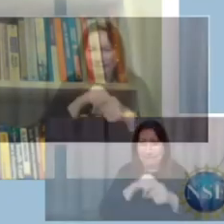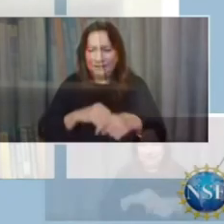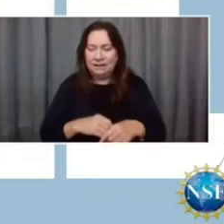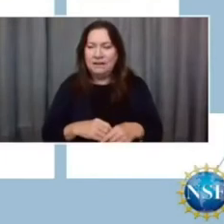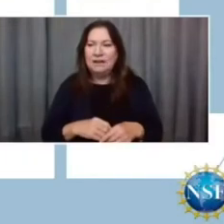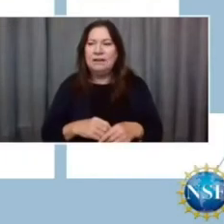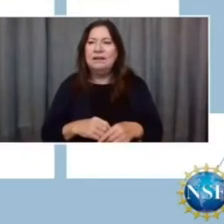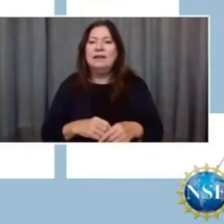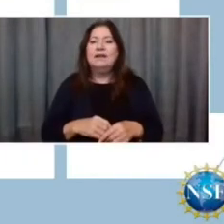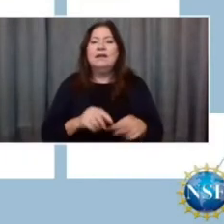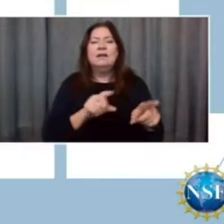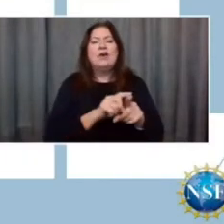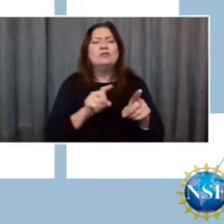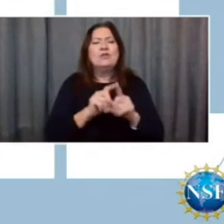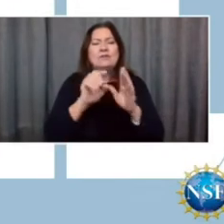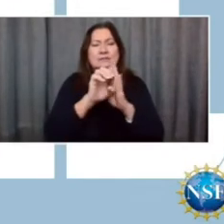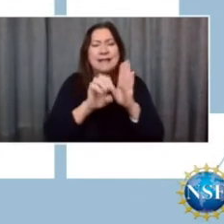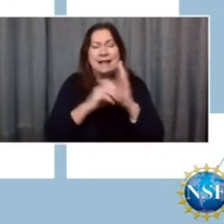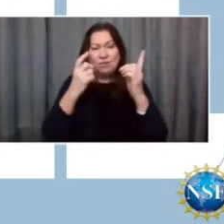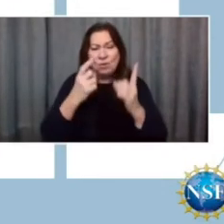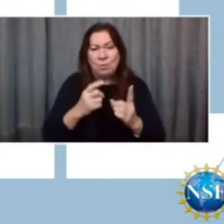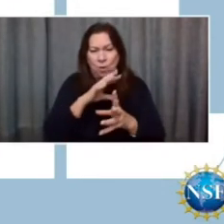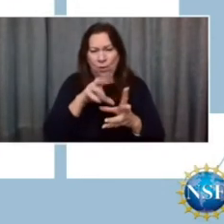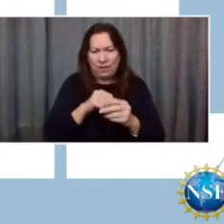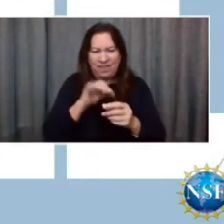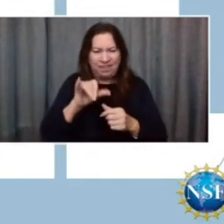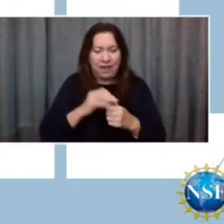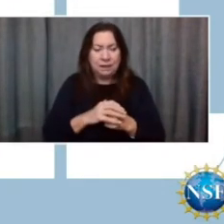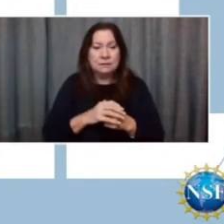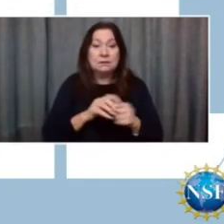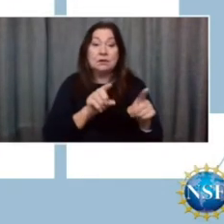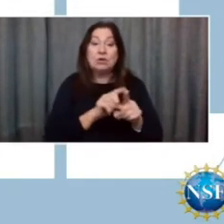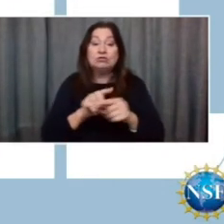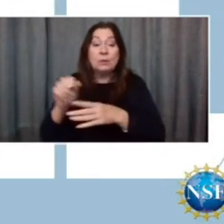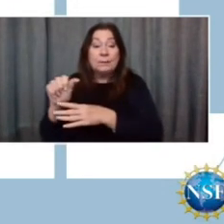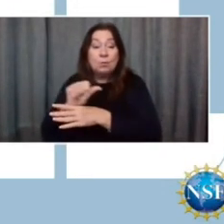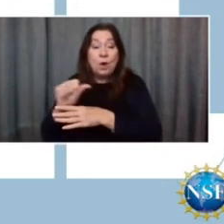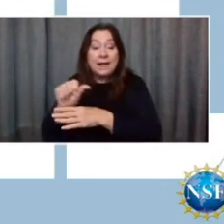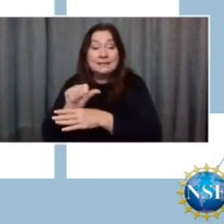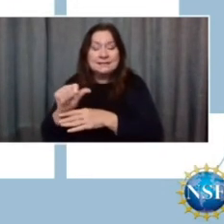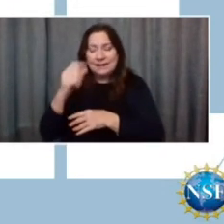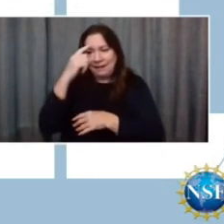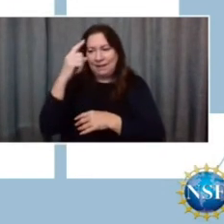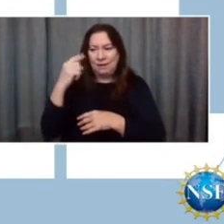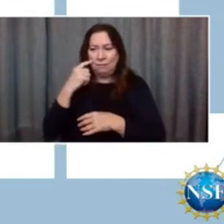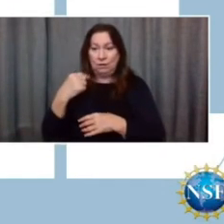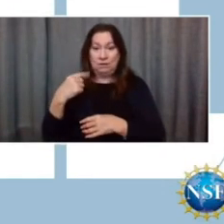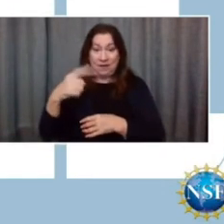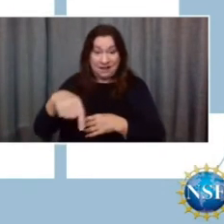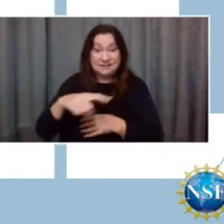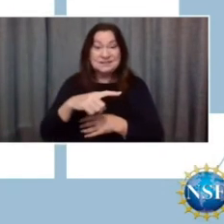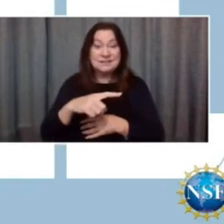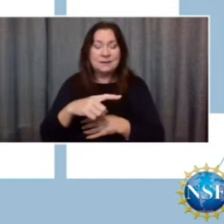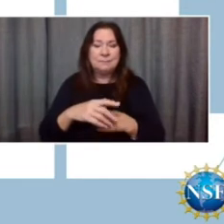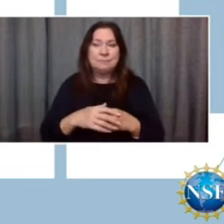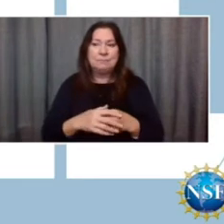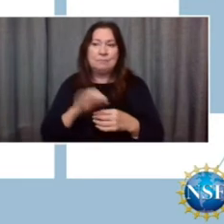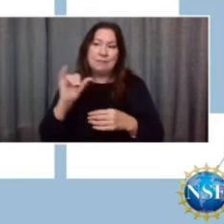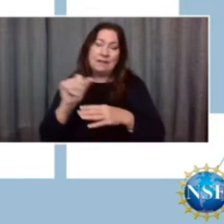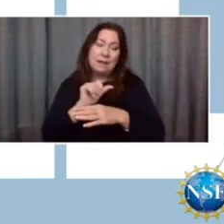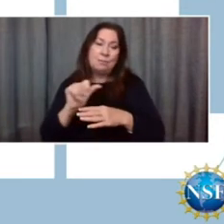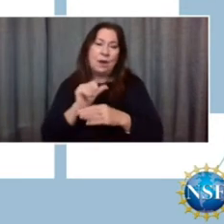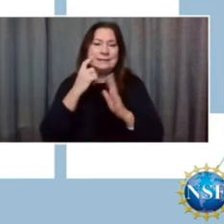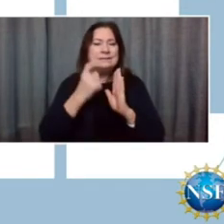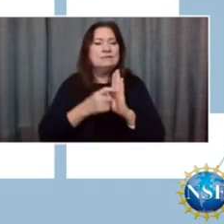there's an ethical point in that. And then in practicing it, I think for us, that practice of noticing, and